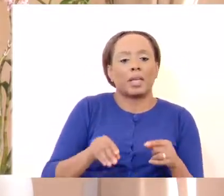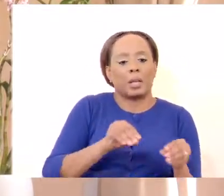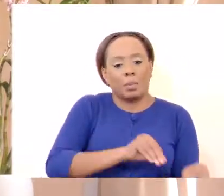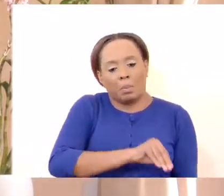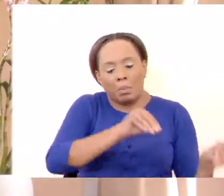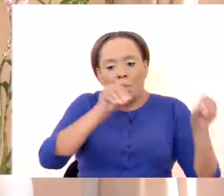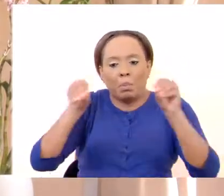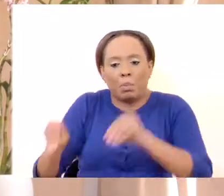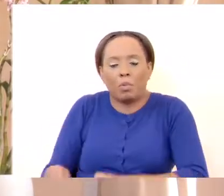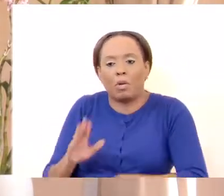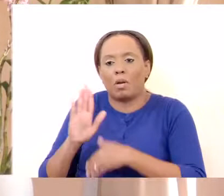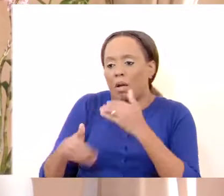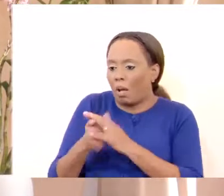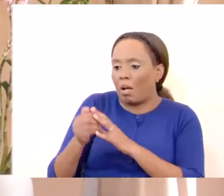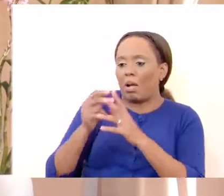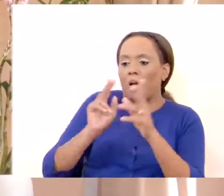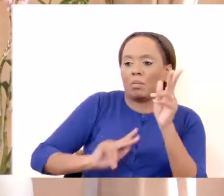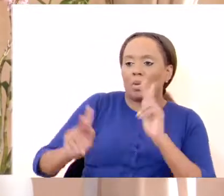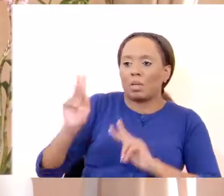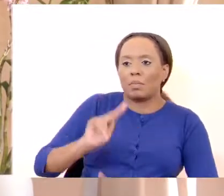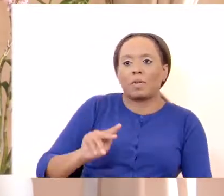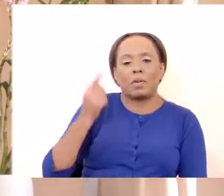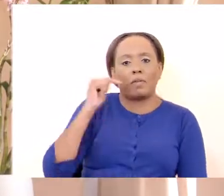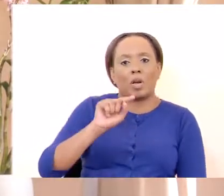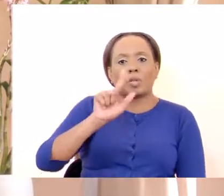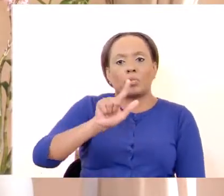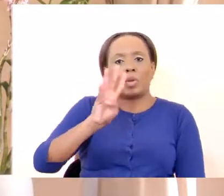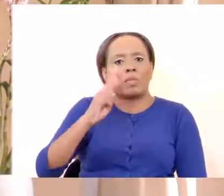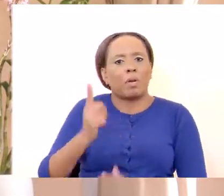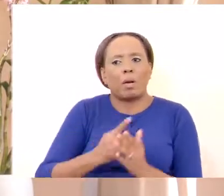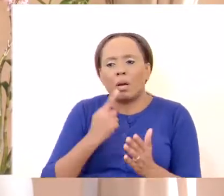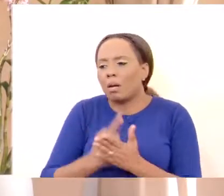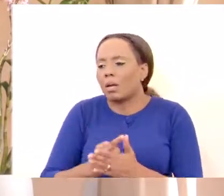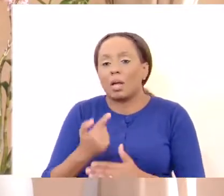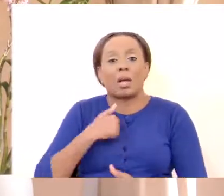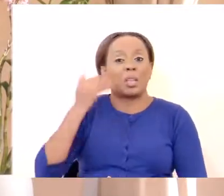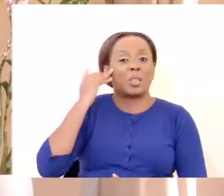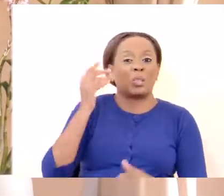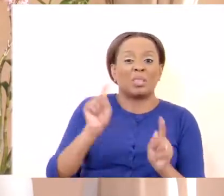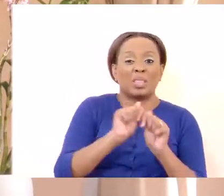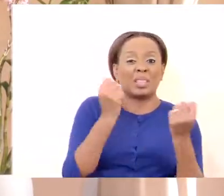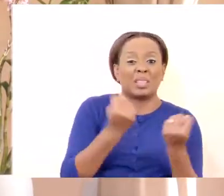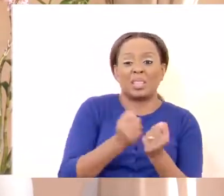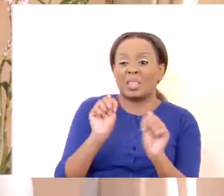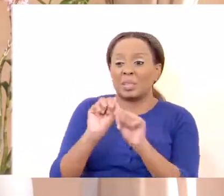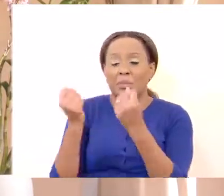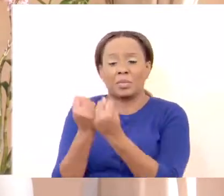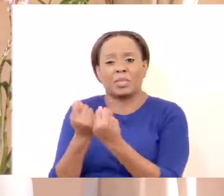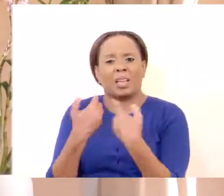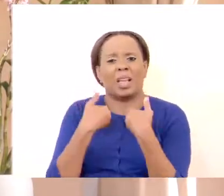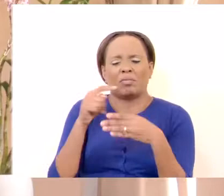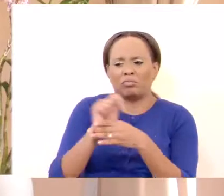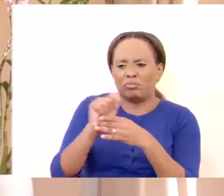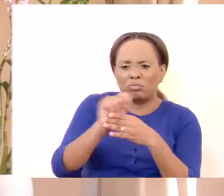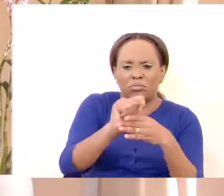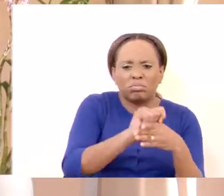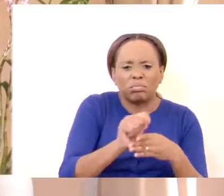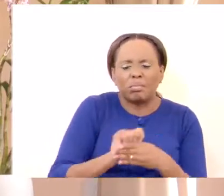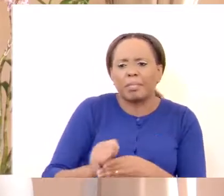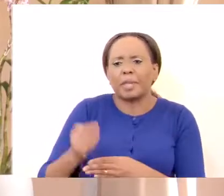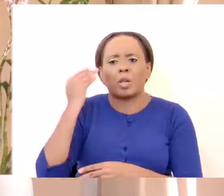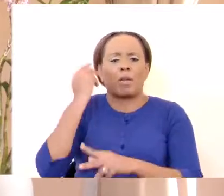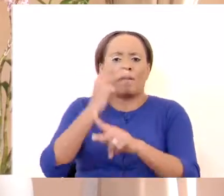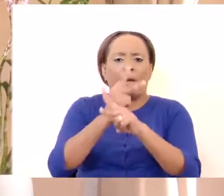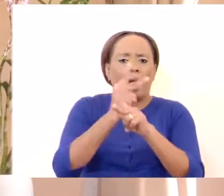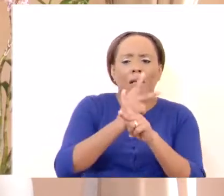persons within a 24-hour period, and I can tell you that the teams that are trained to do so, and with the transportation that is